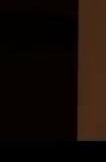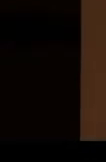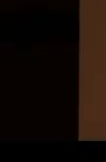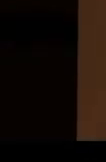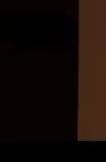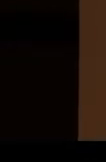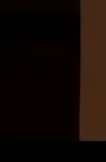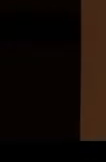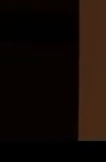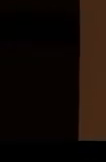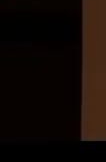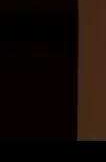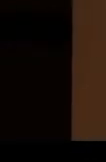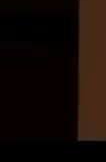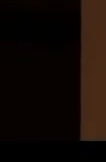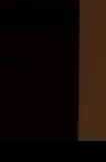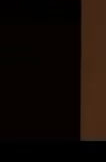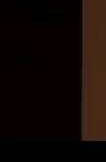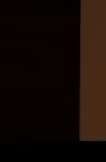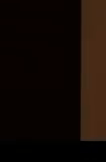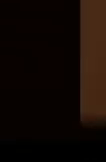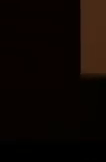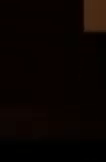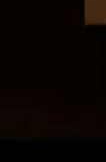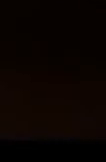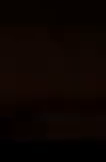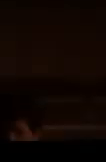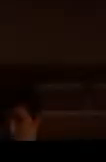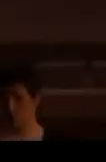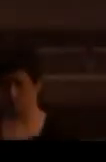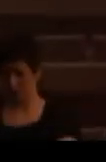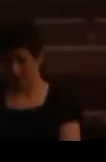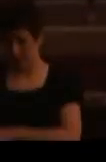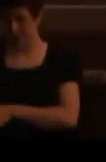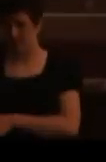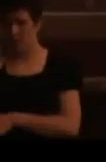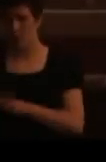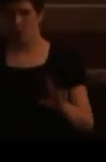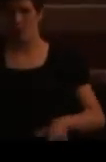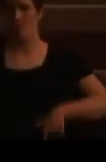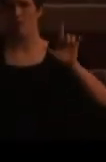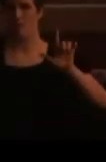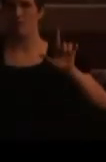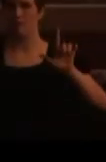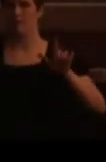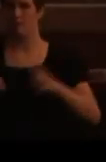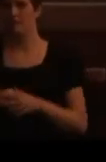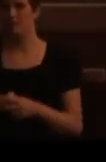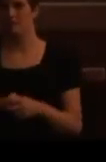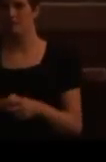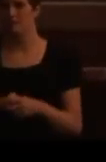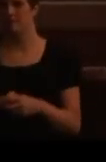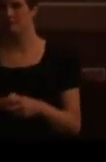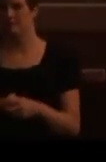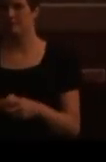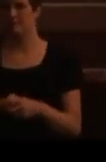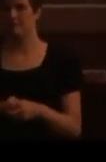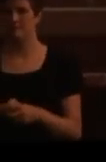Oregon Pioneer Families Volume 10, and it was submitted